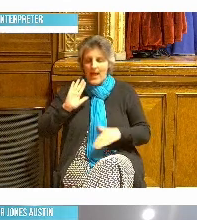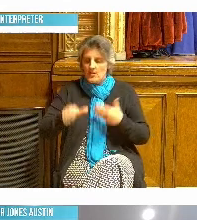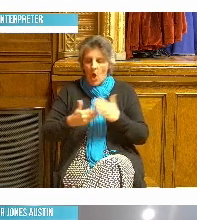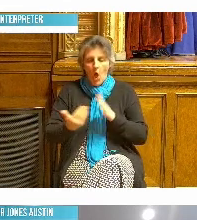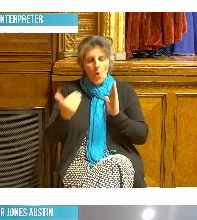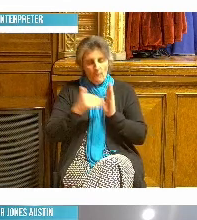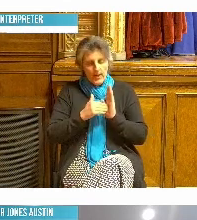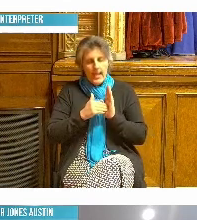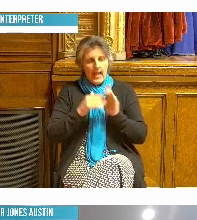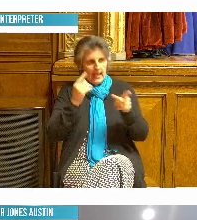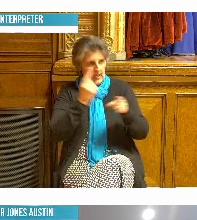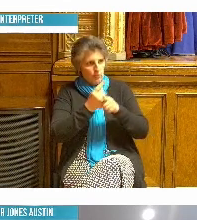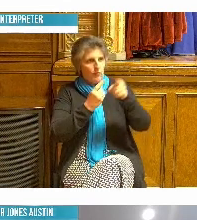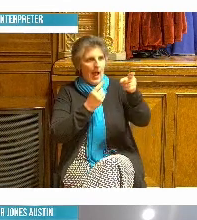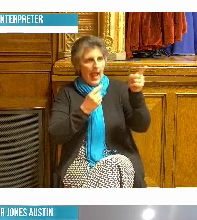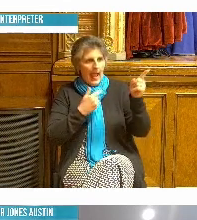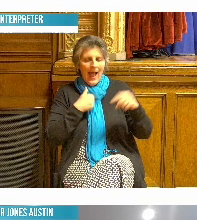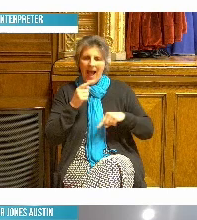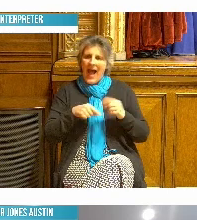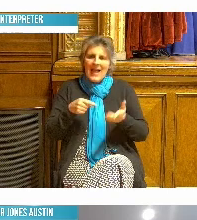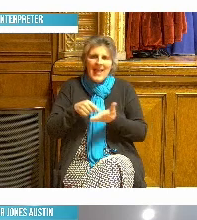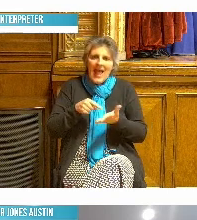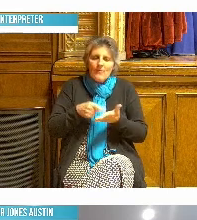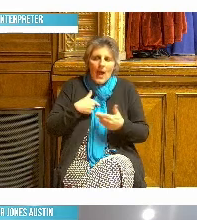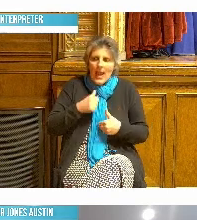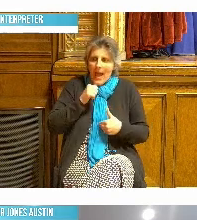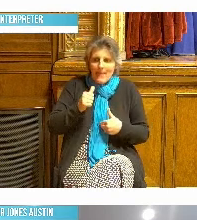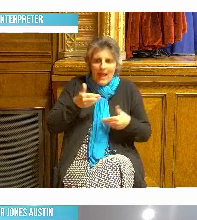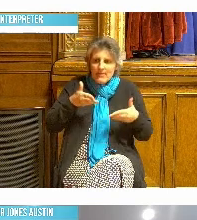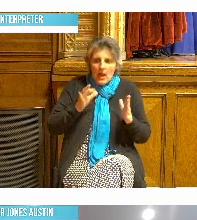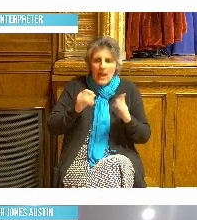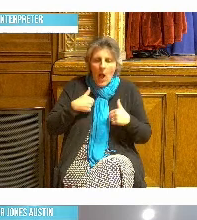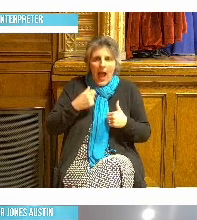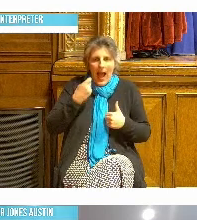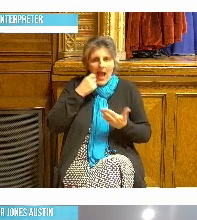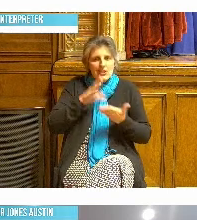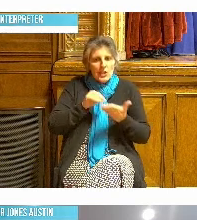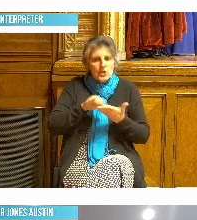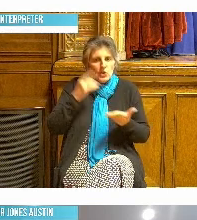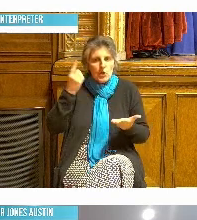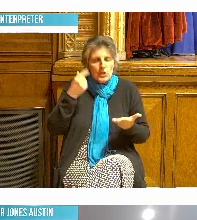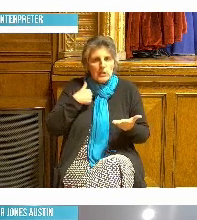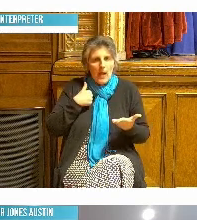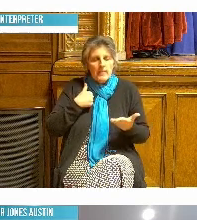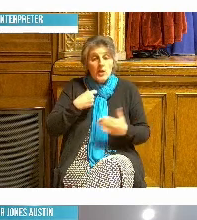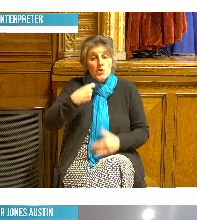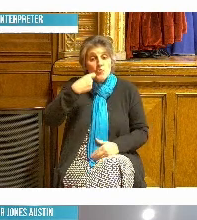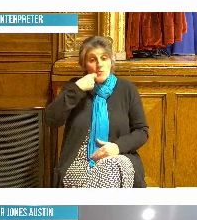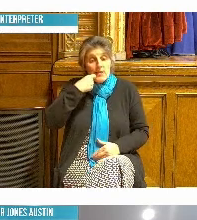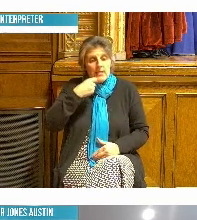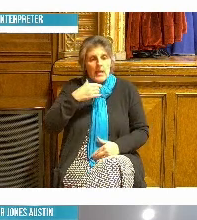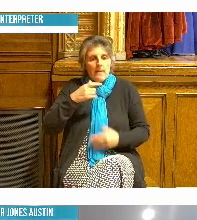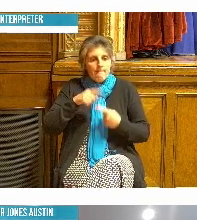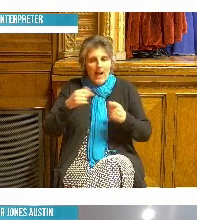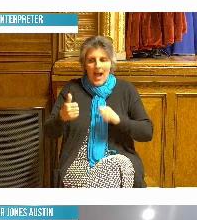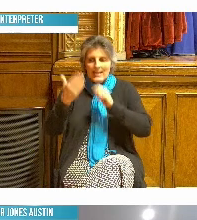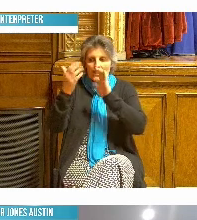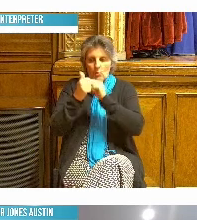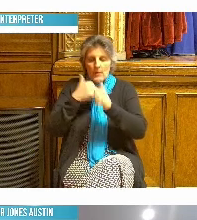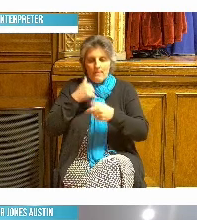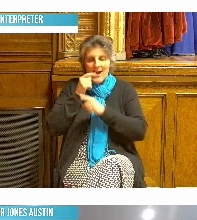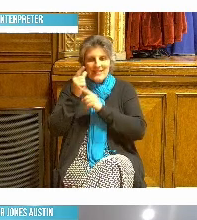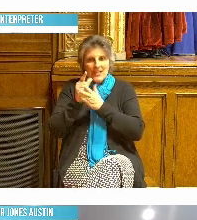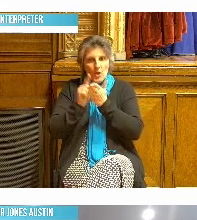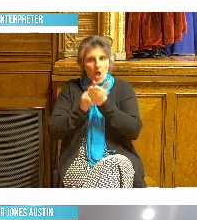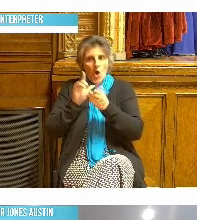again. I can't afford it, and I'm not even going to allow it. I just learned something recently by dealing with my sister-in-law